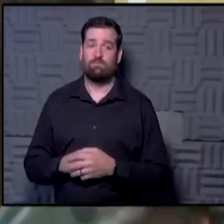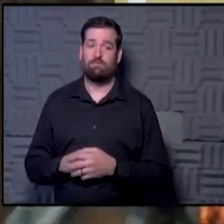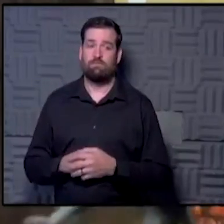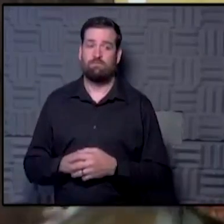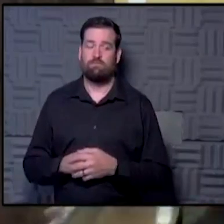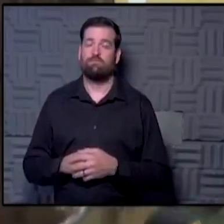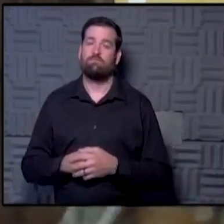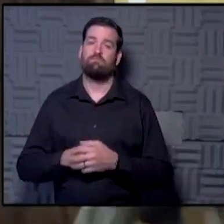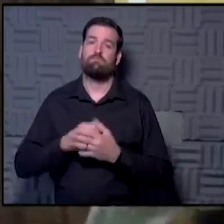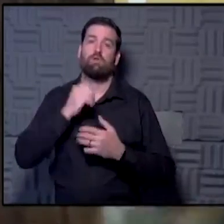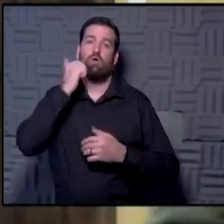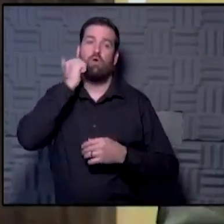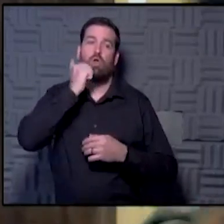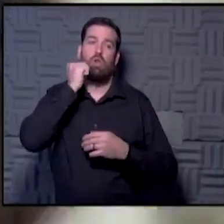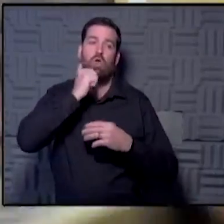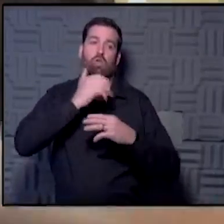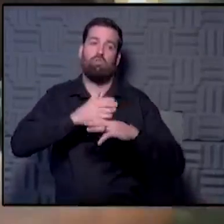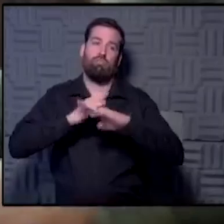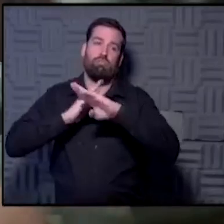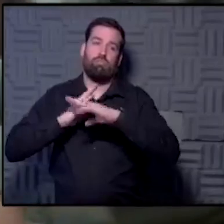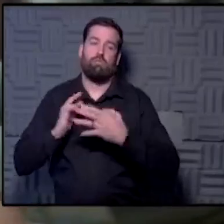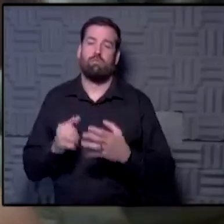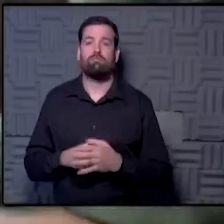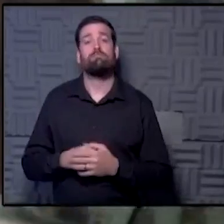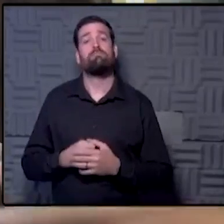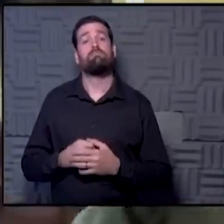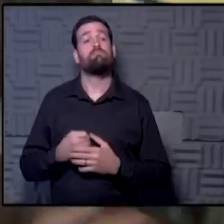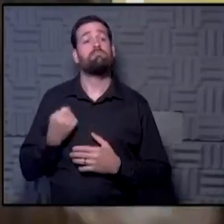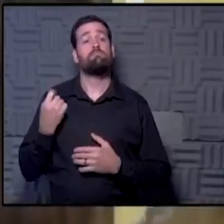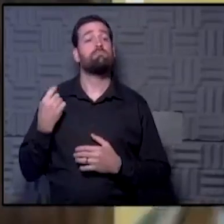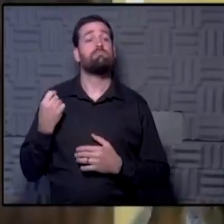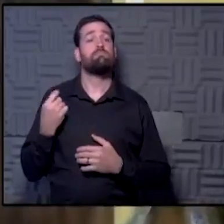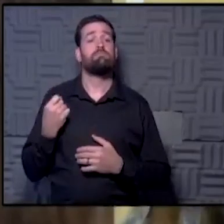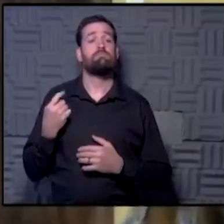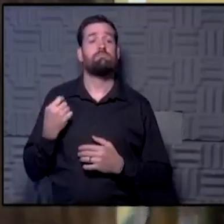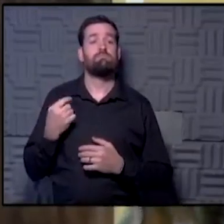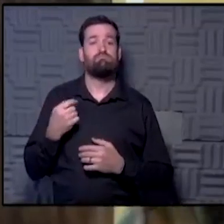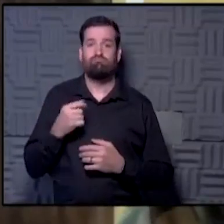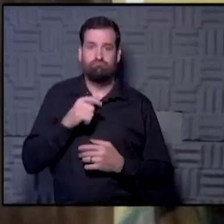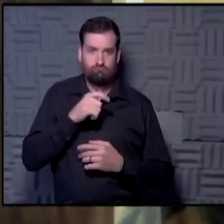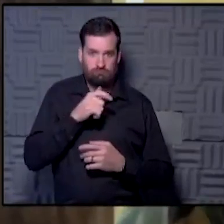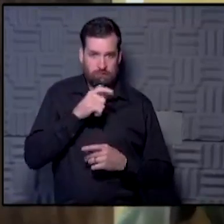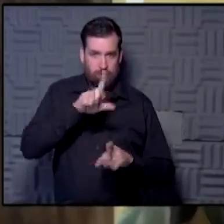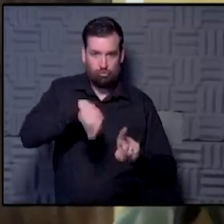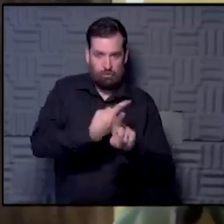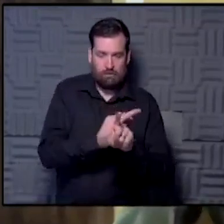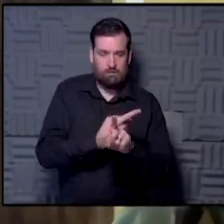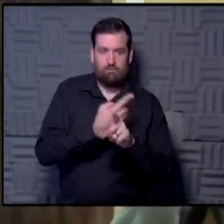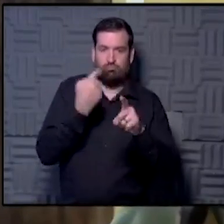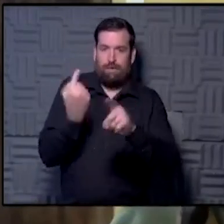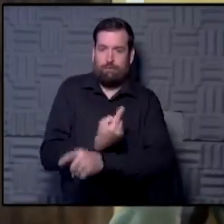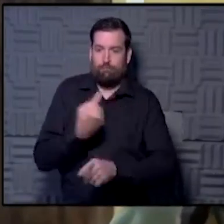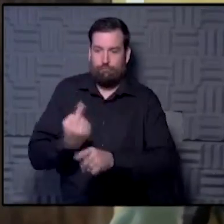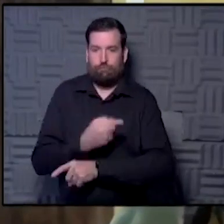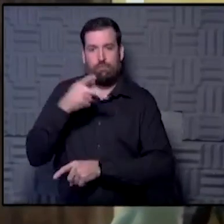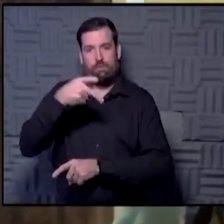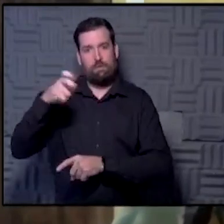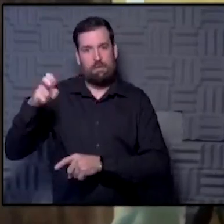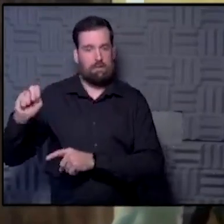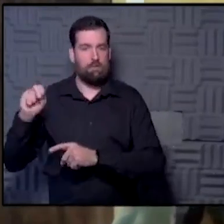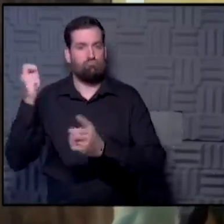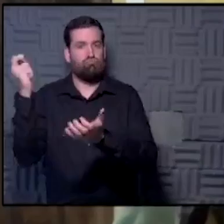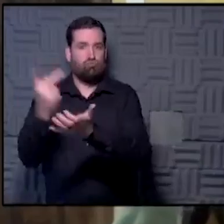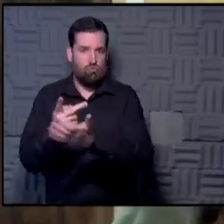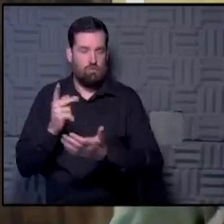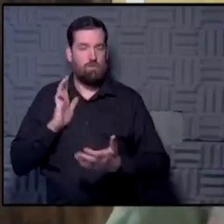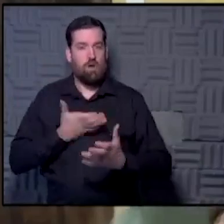another cloth barrier. So the idea is that we want to be able to not only have a regular PPE mask that's already approved for all of our